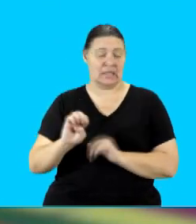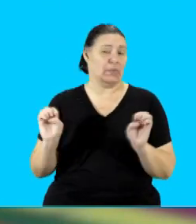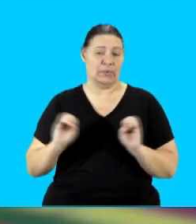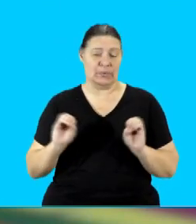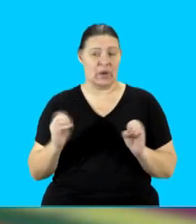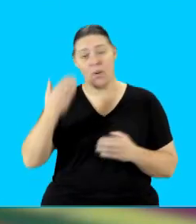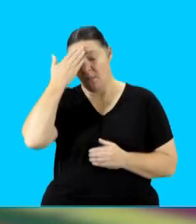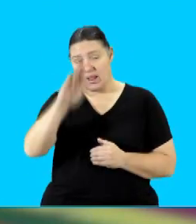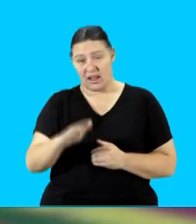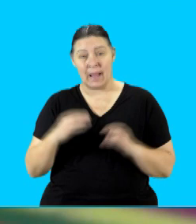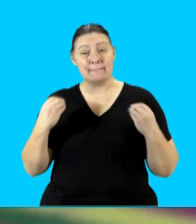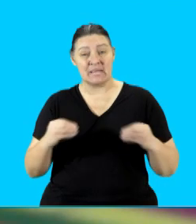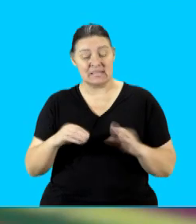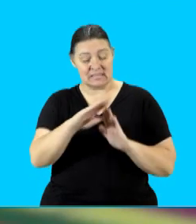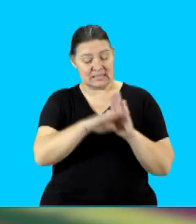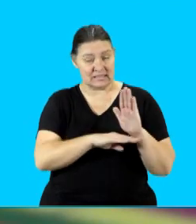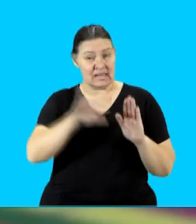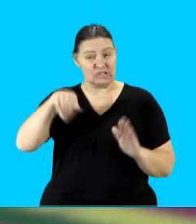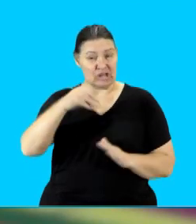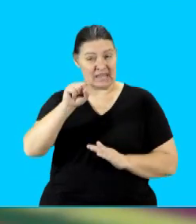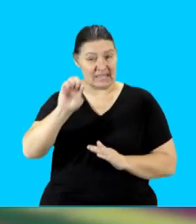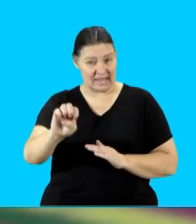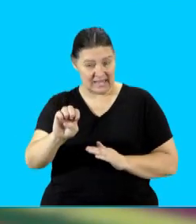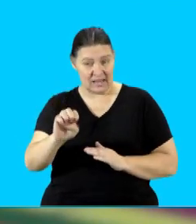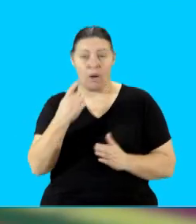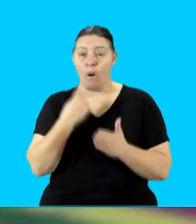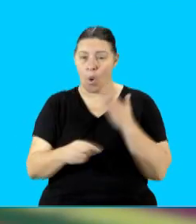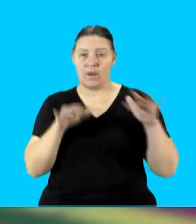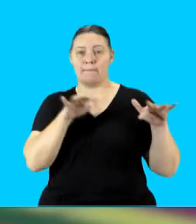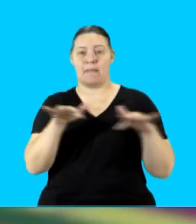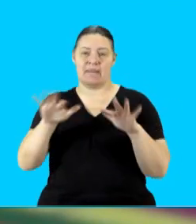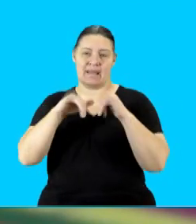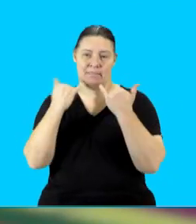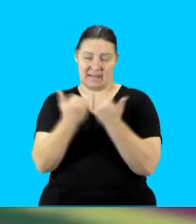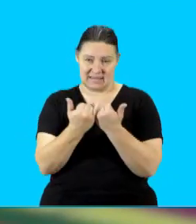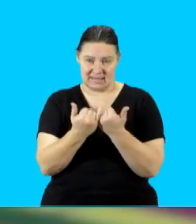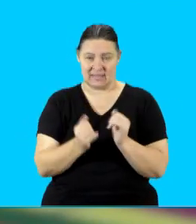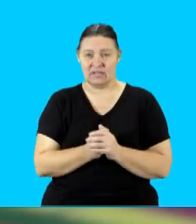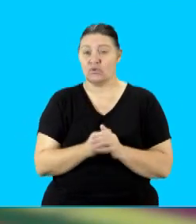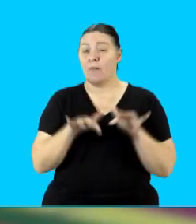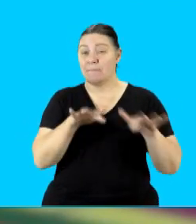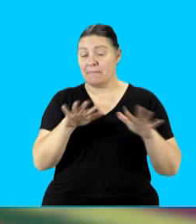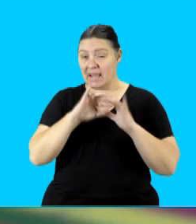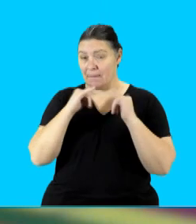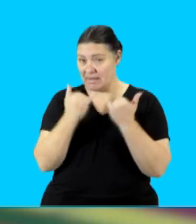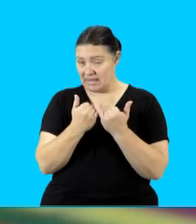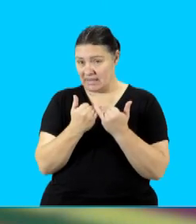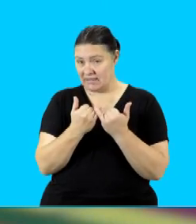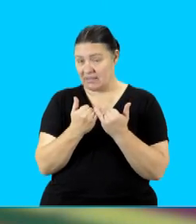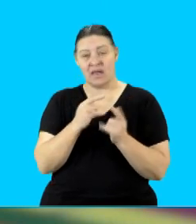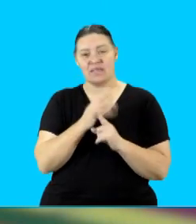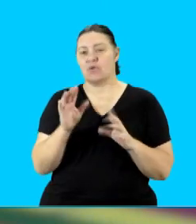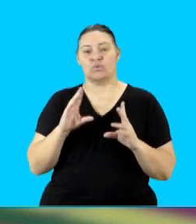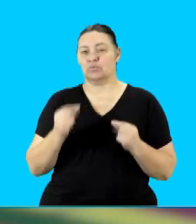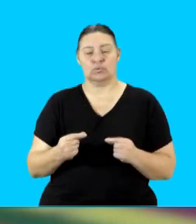the JSE. We all know by now that companies that are listed on the JSE, it's only public companies. So public